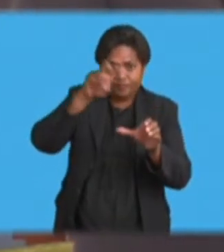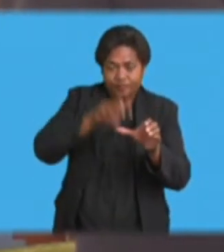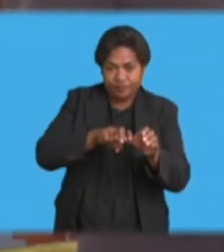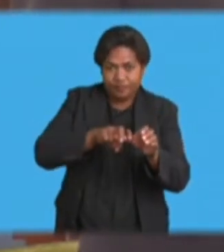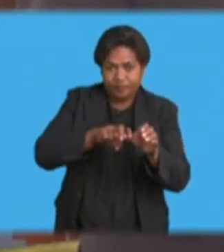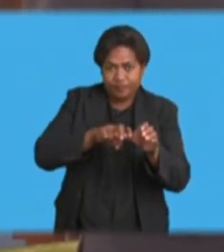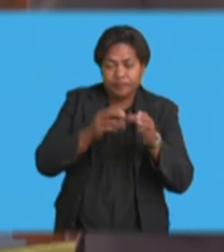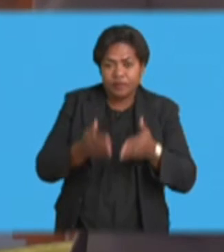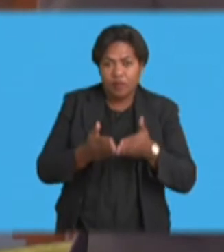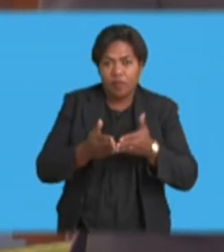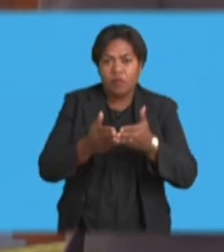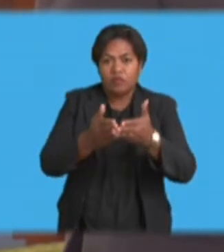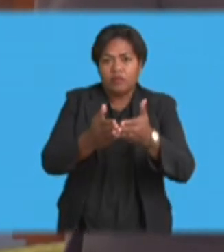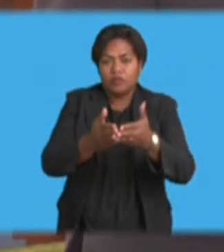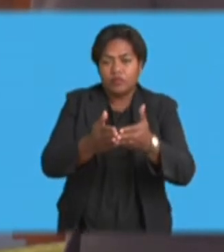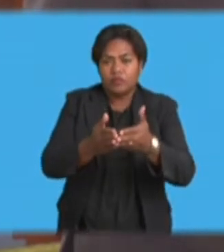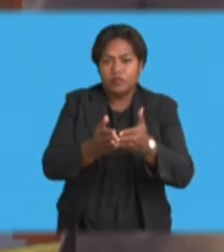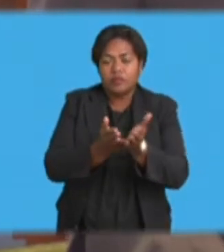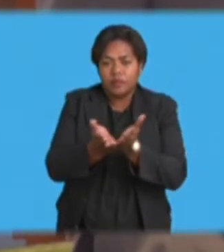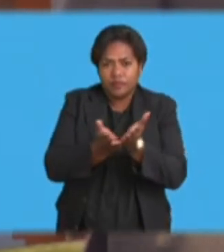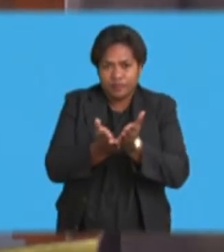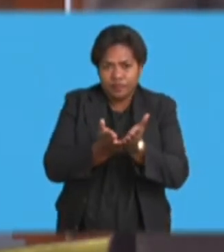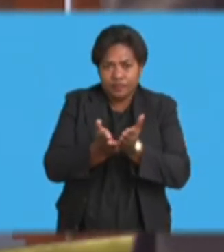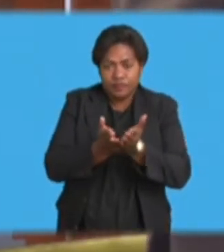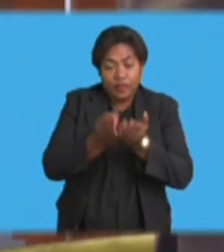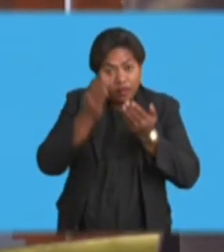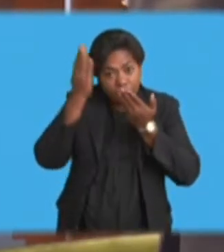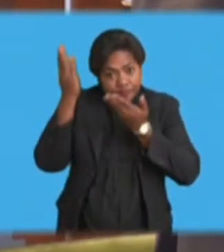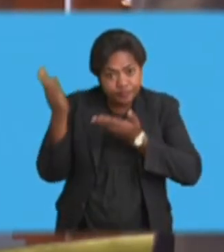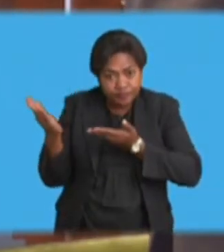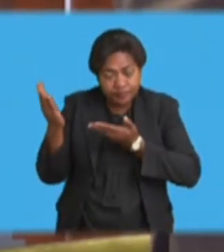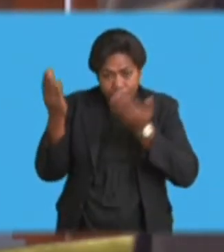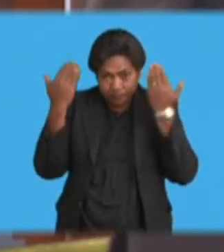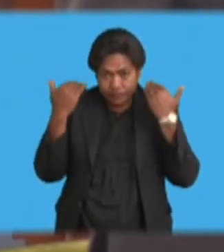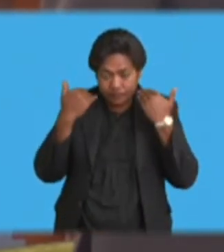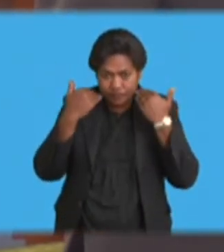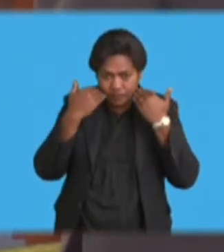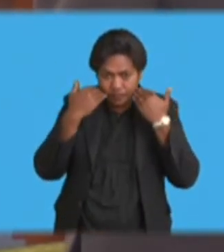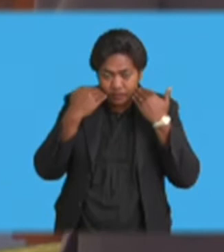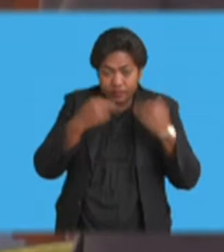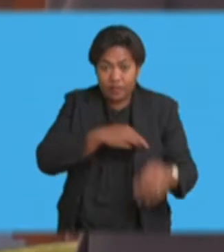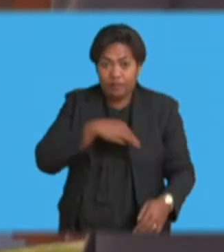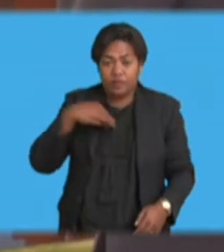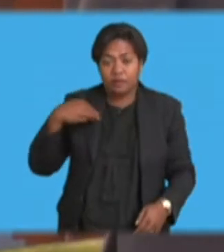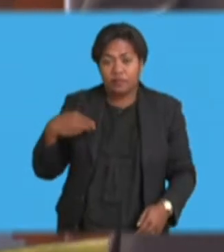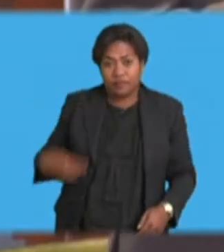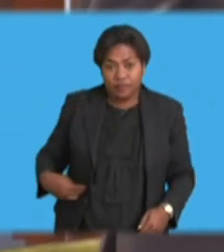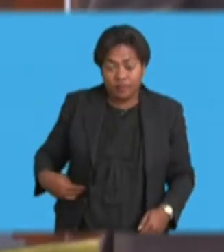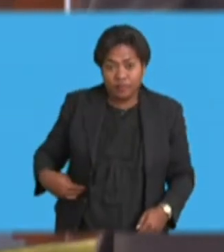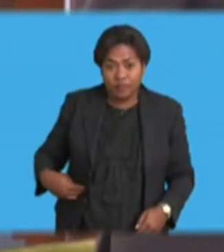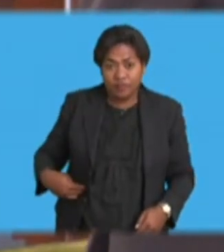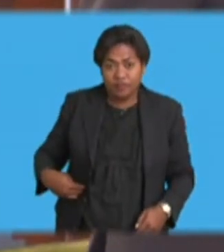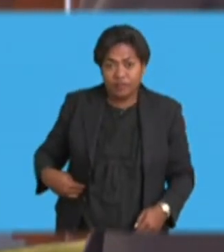Honourable Deputy Speaker, the Ministry, while undertaking the